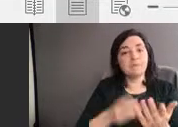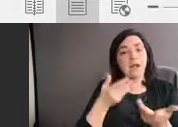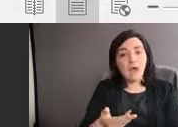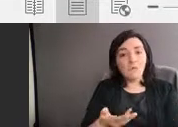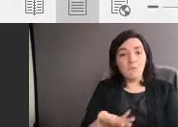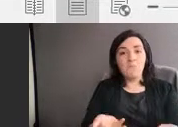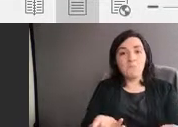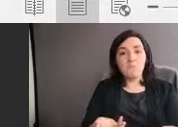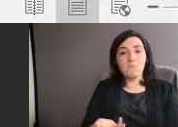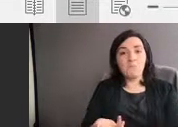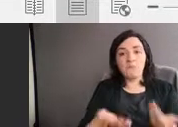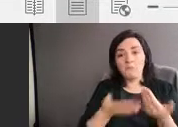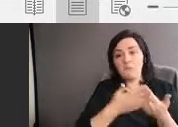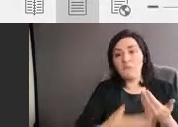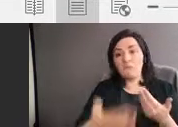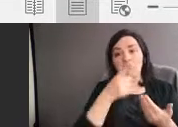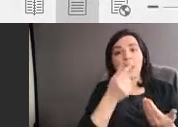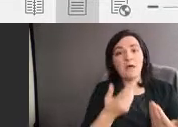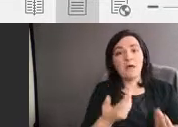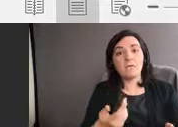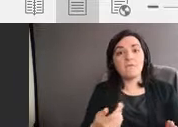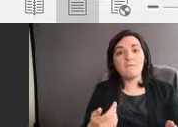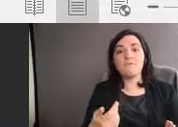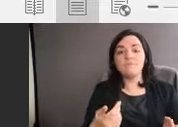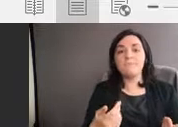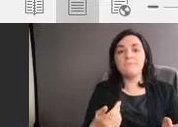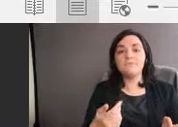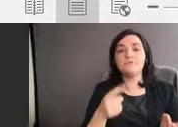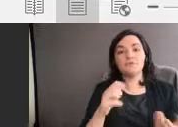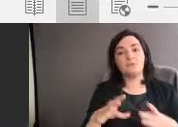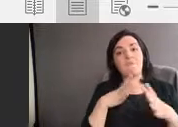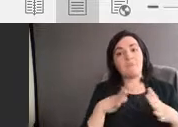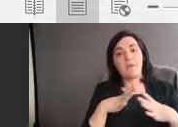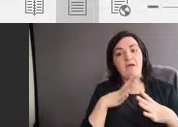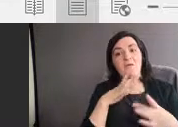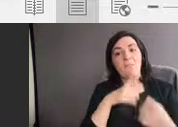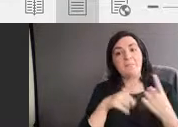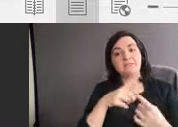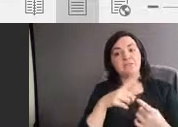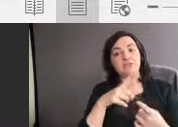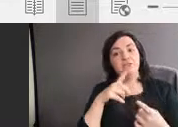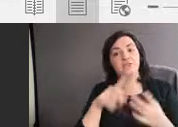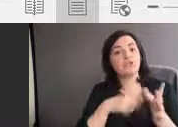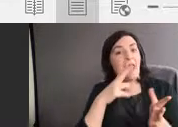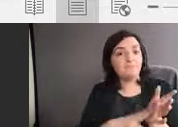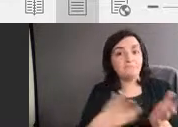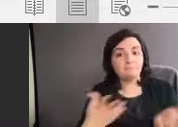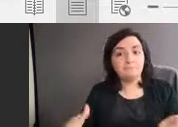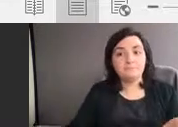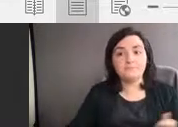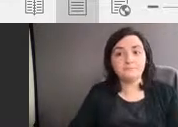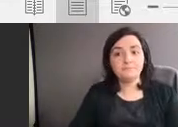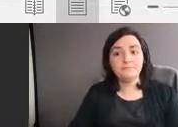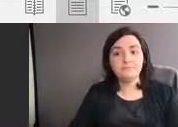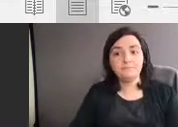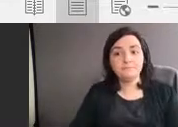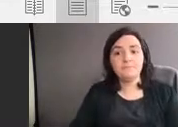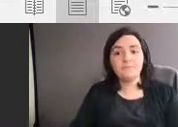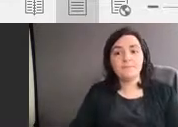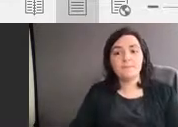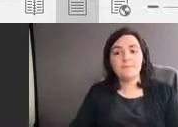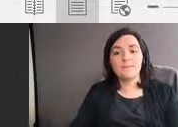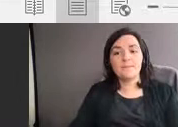now and prepare for your meeting in January. So basically, this is a plan